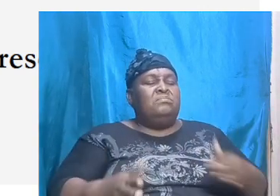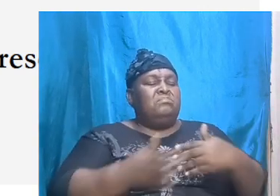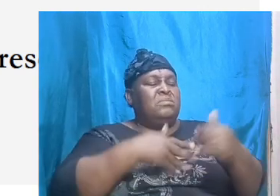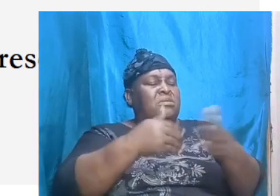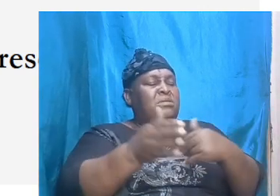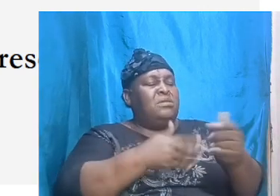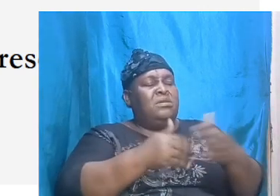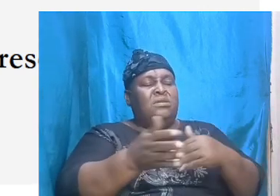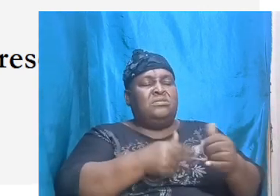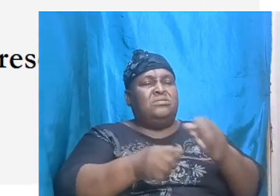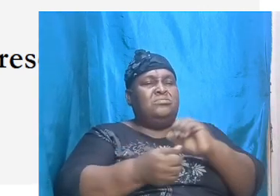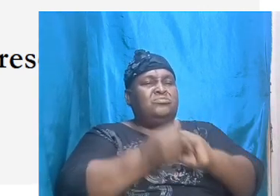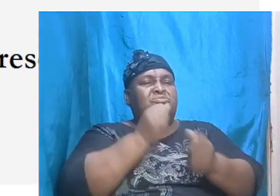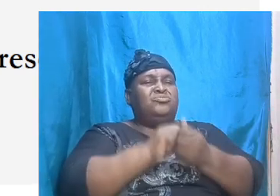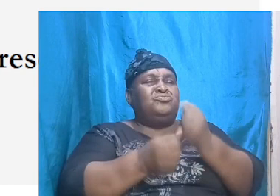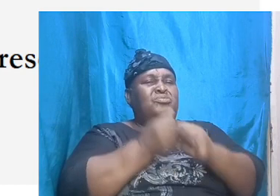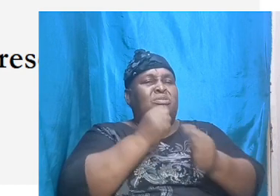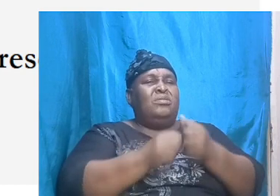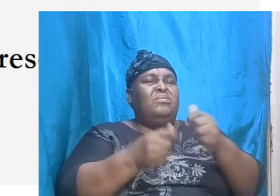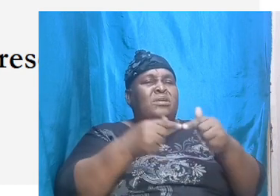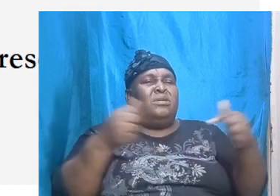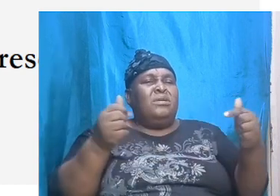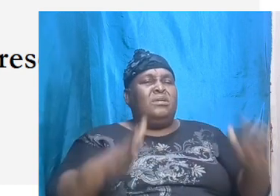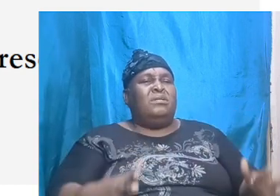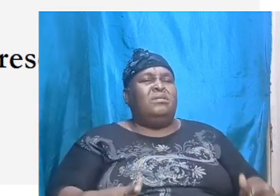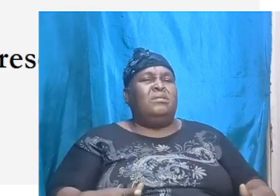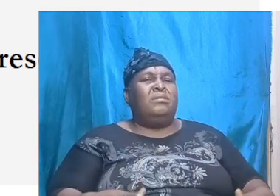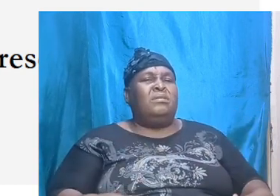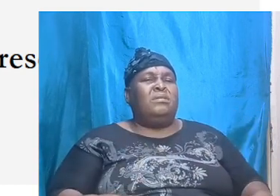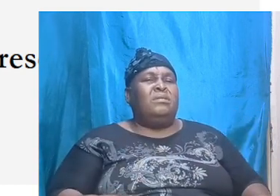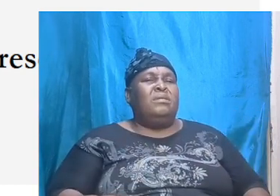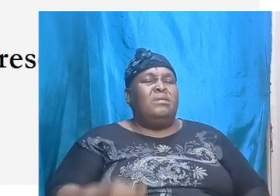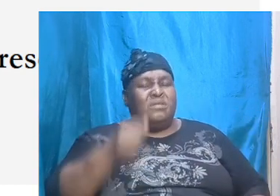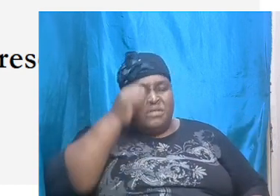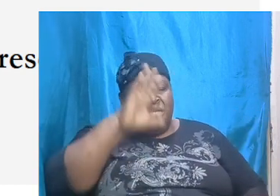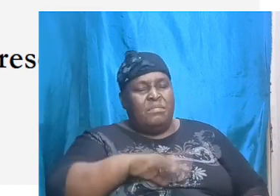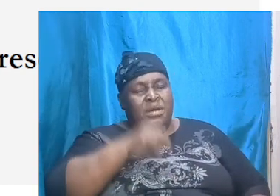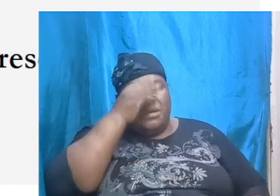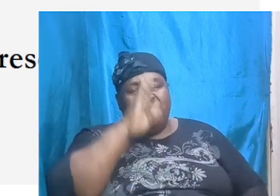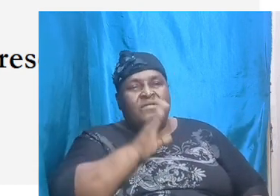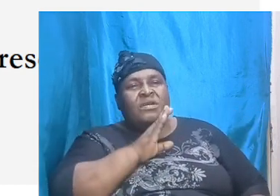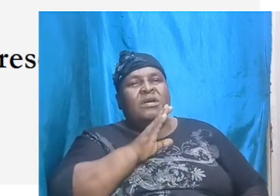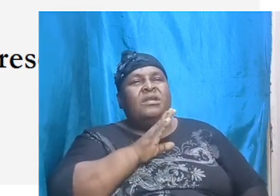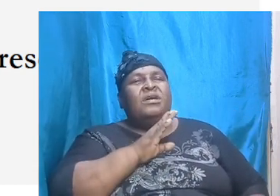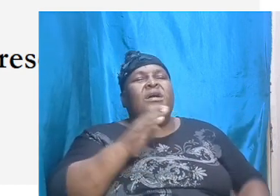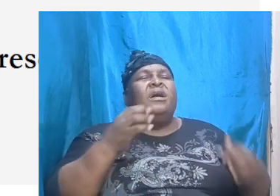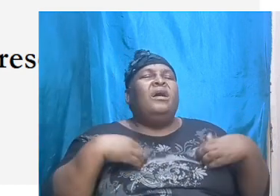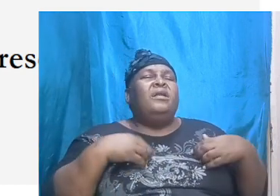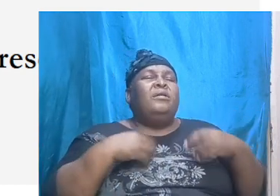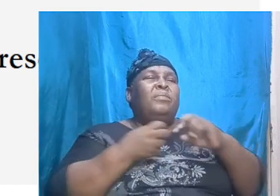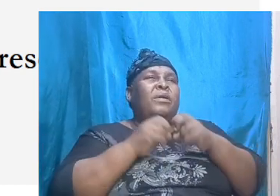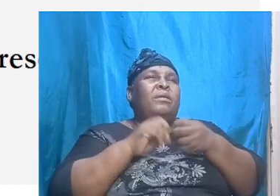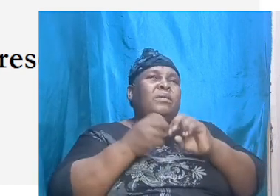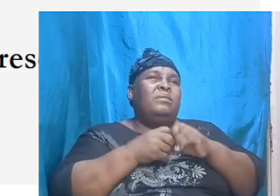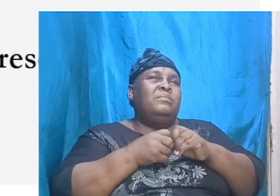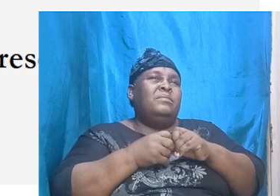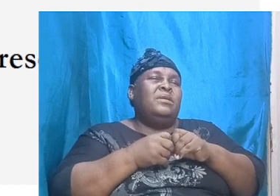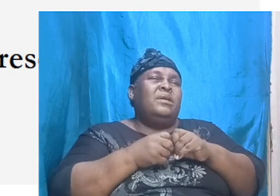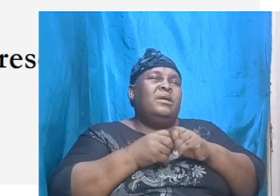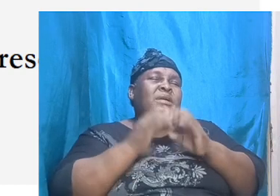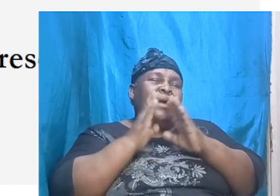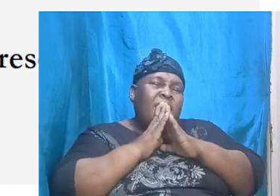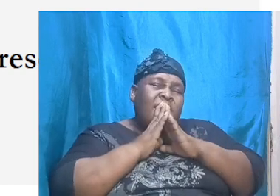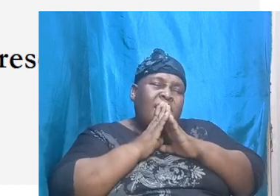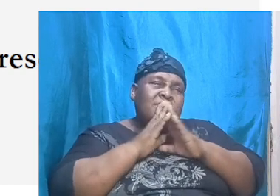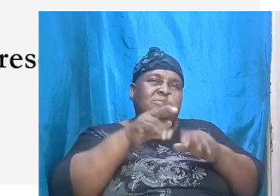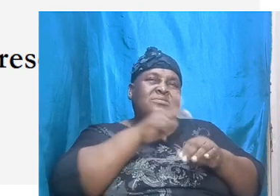fire. And he had a problem. He said, look here, I can't sit here. So he spoke to the king, and he asked the king, look